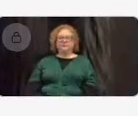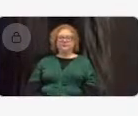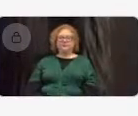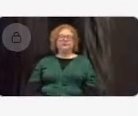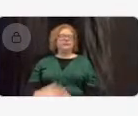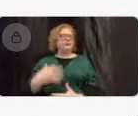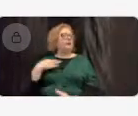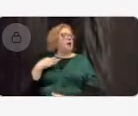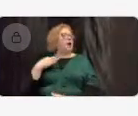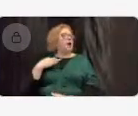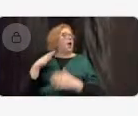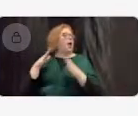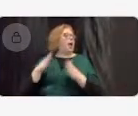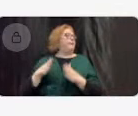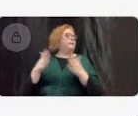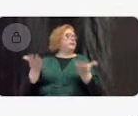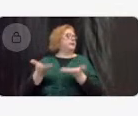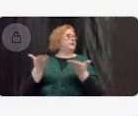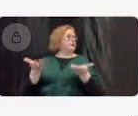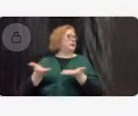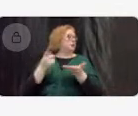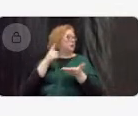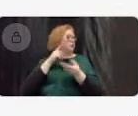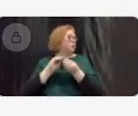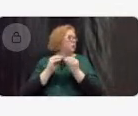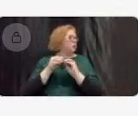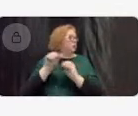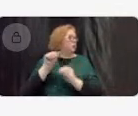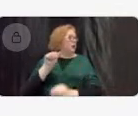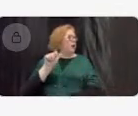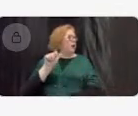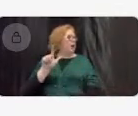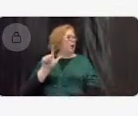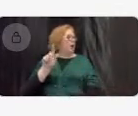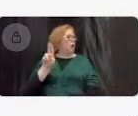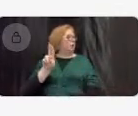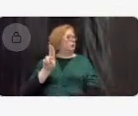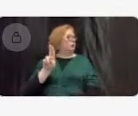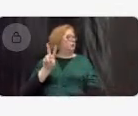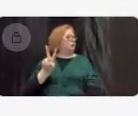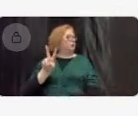Is the applicant present for item number A, LU